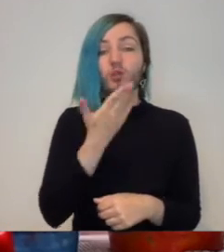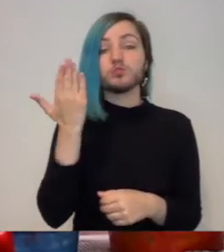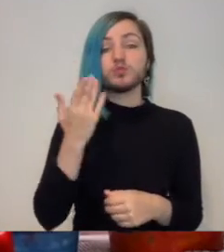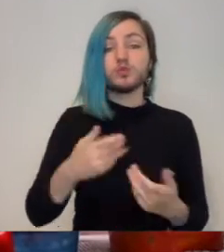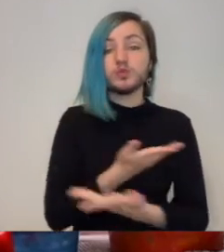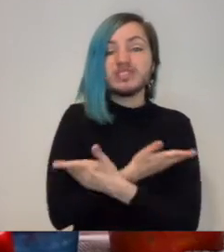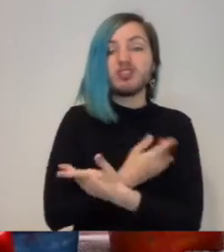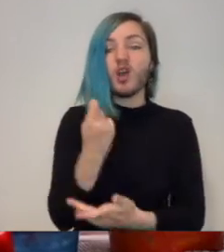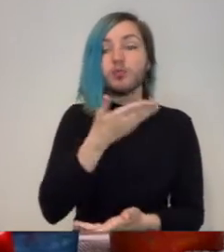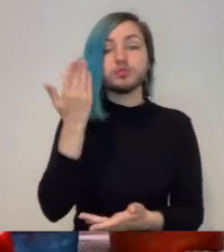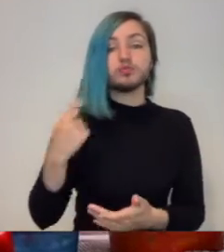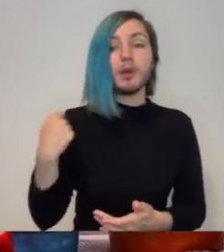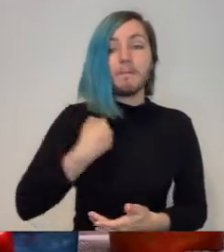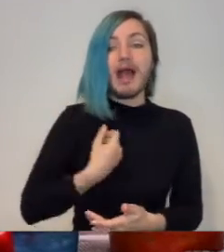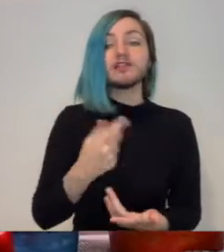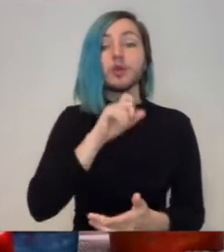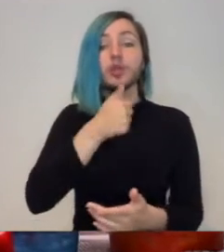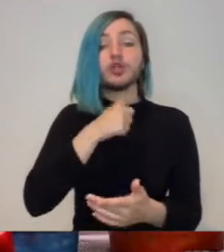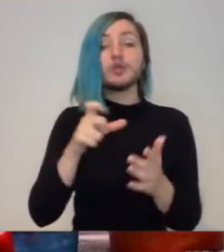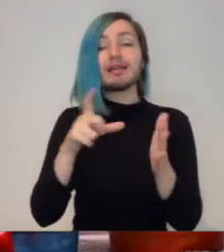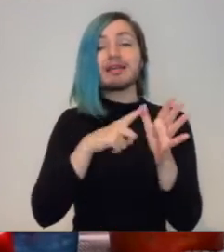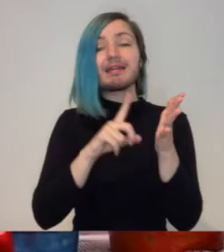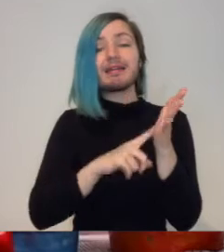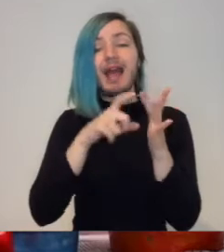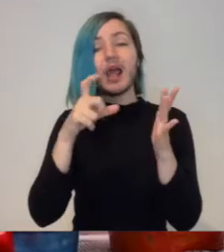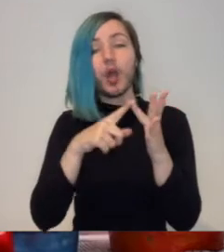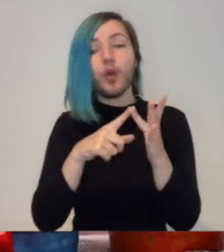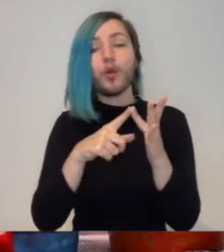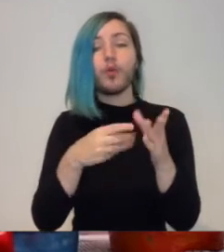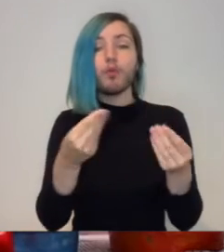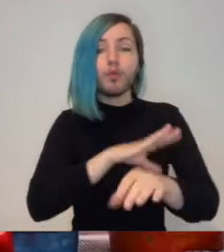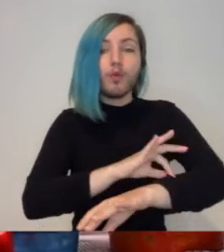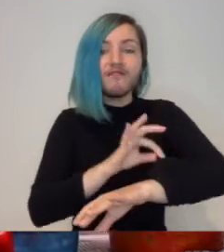going to be using calico, which is also cool because you can turn it into something else.